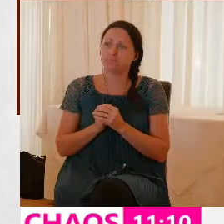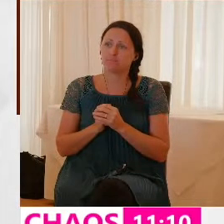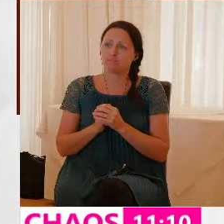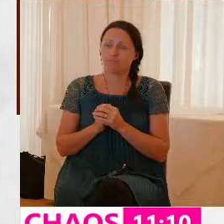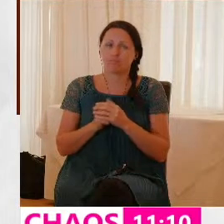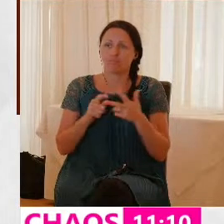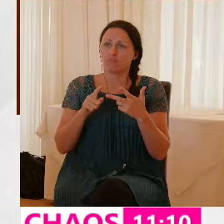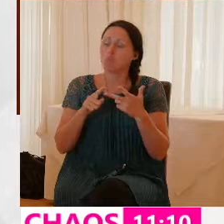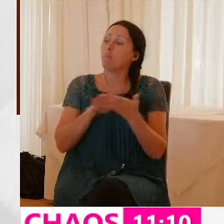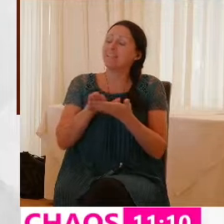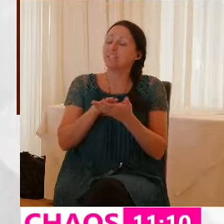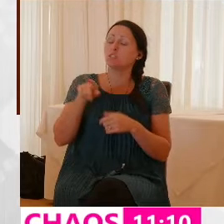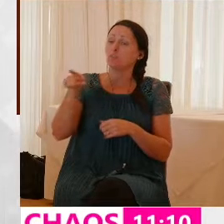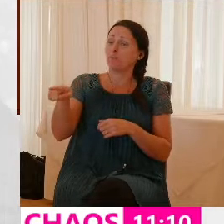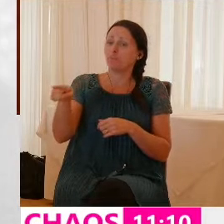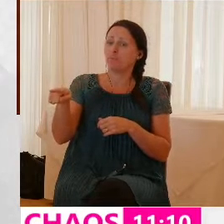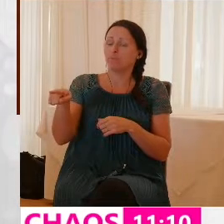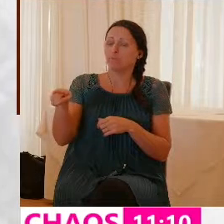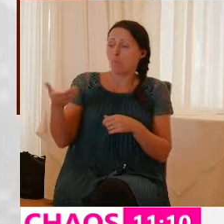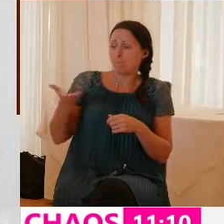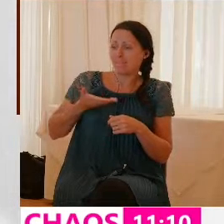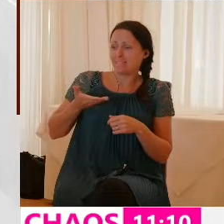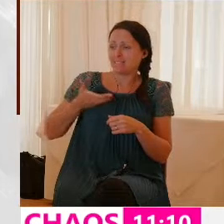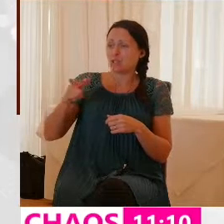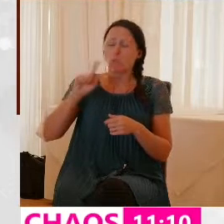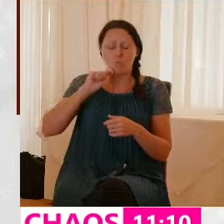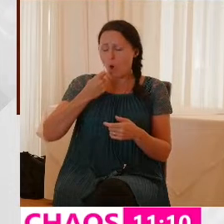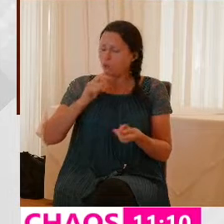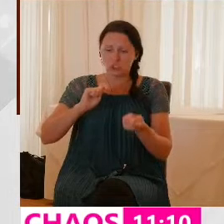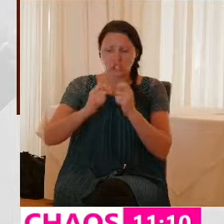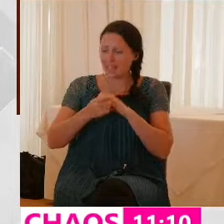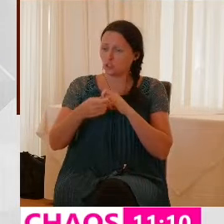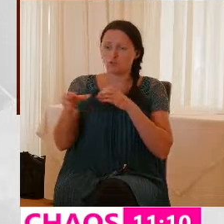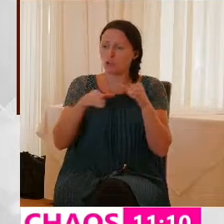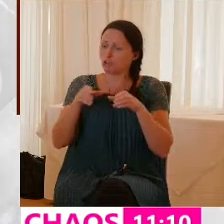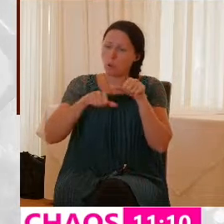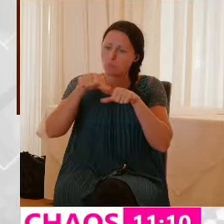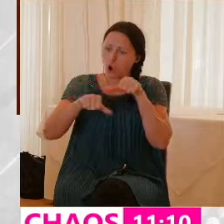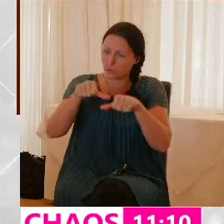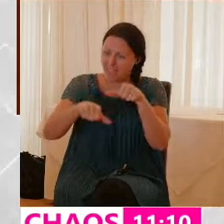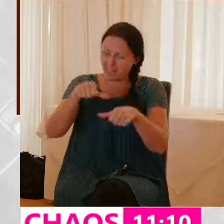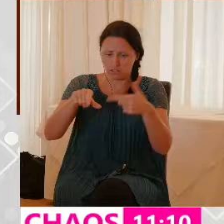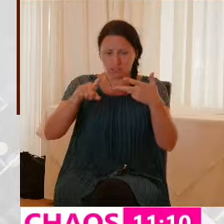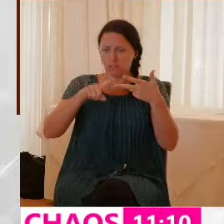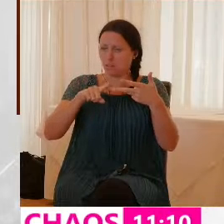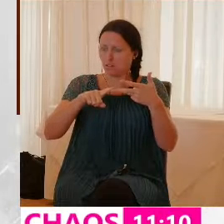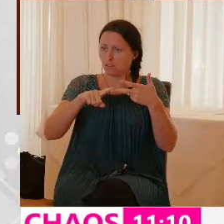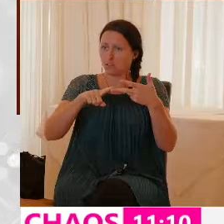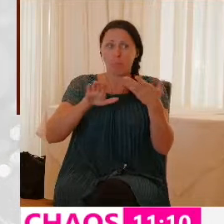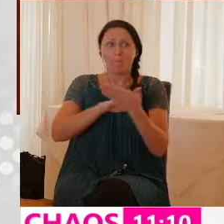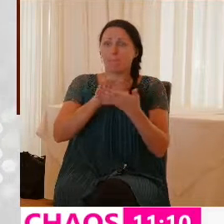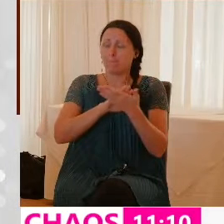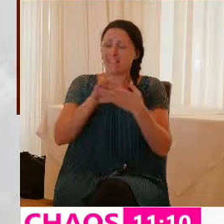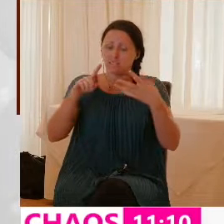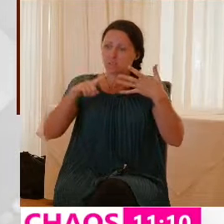recruitment process. I don't make the recruitment process inclusive. And I was saying, okay, then what it leads to? It leads to